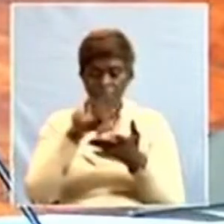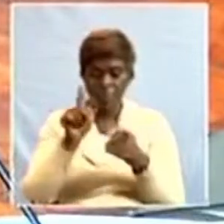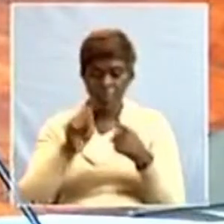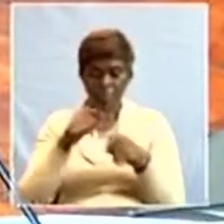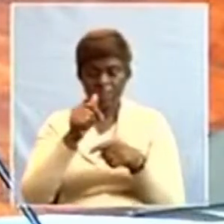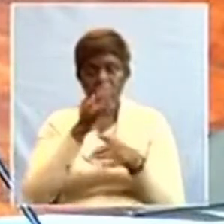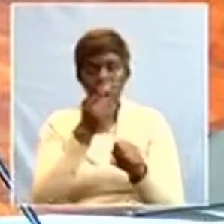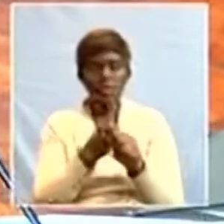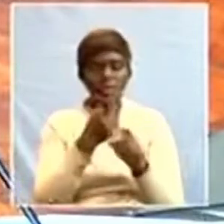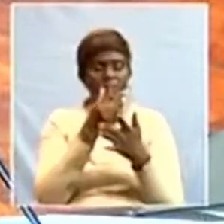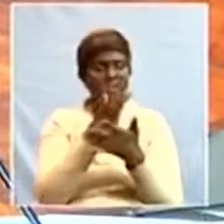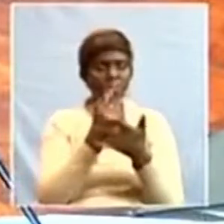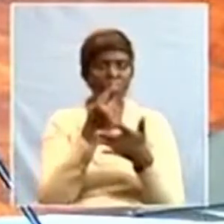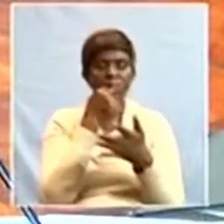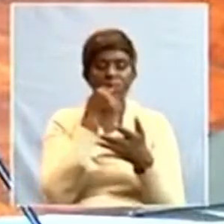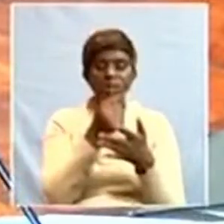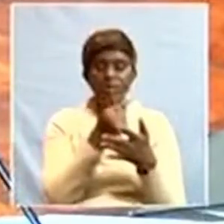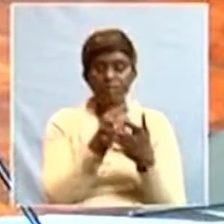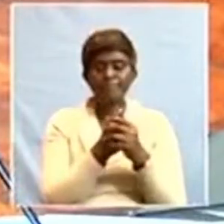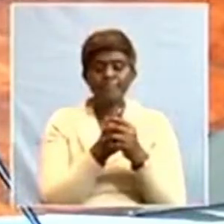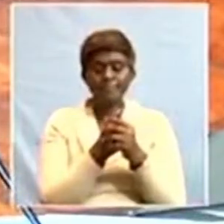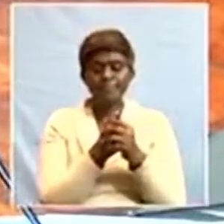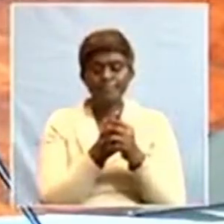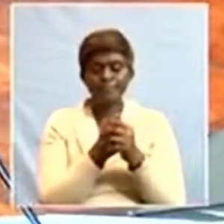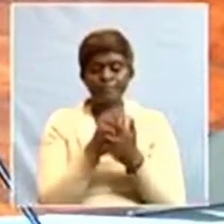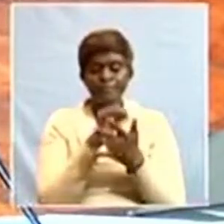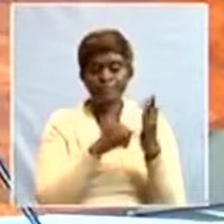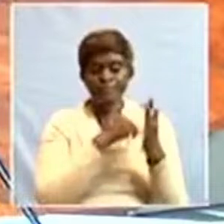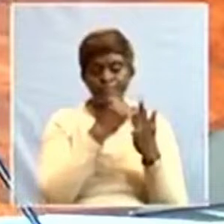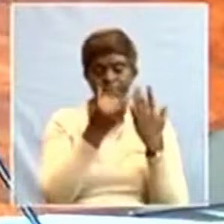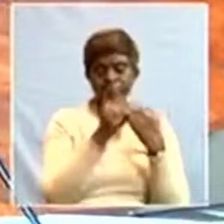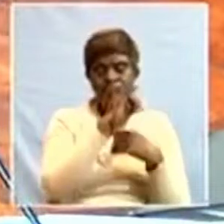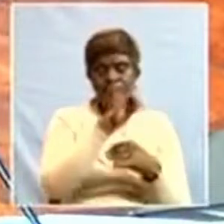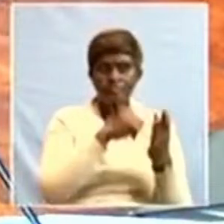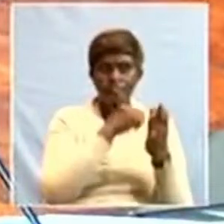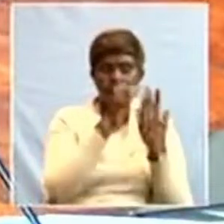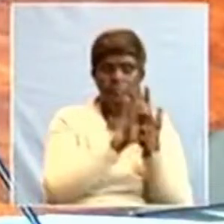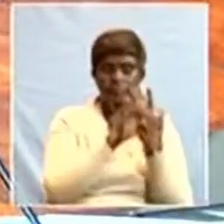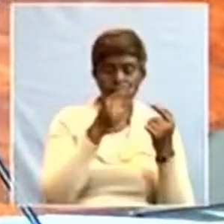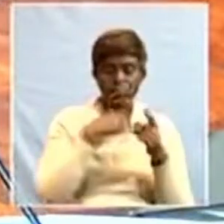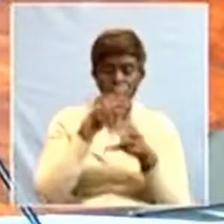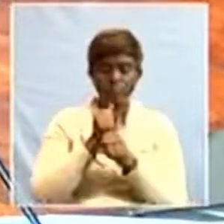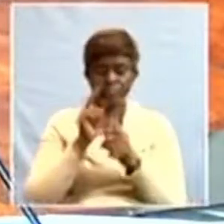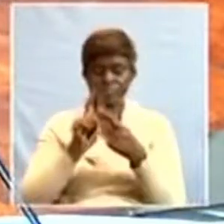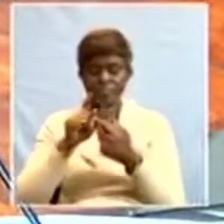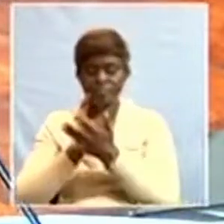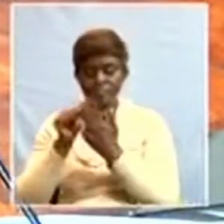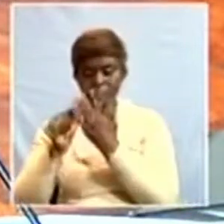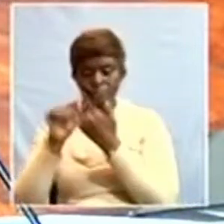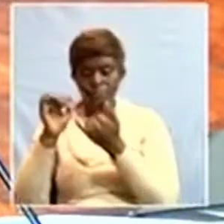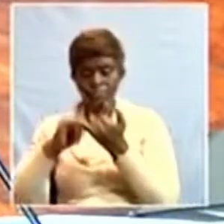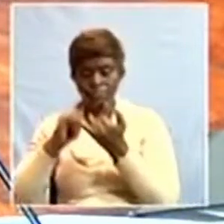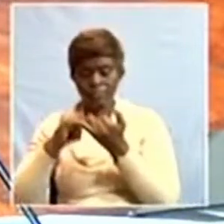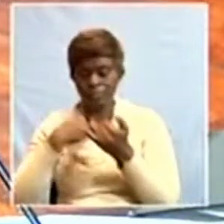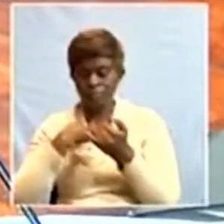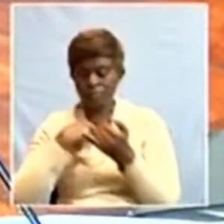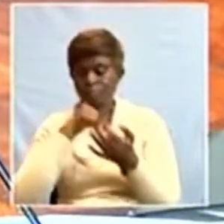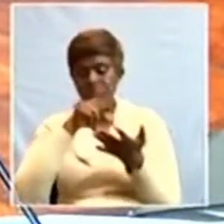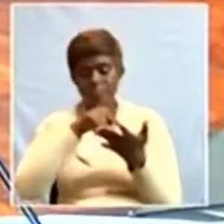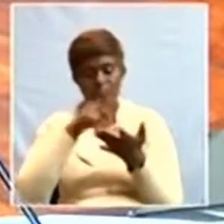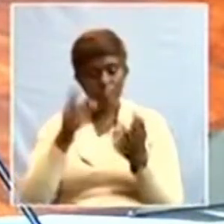there is someone will tell you that June, July I received, but August, September I was not